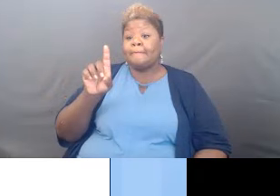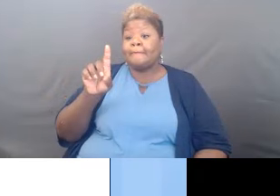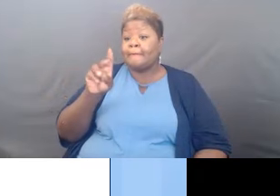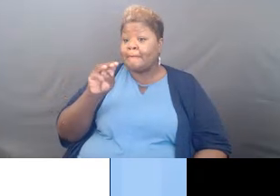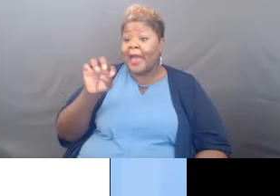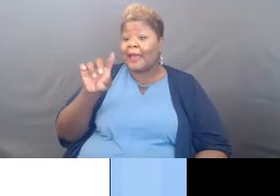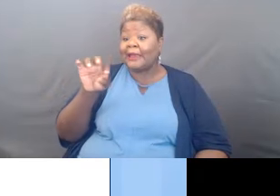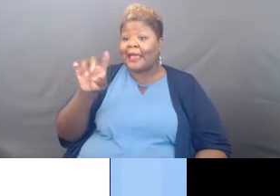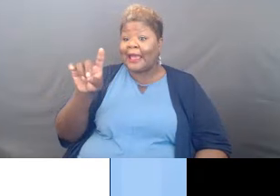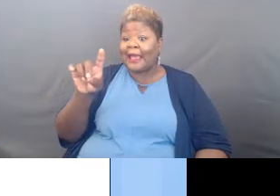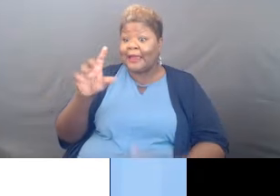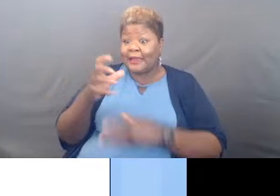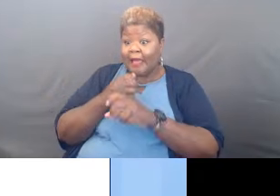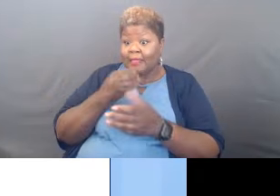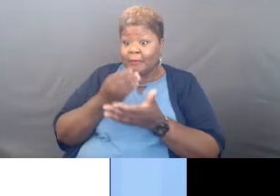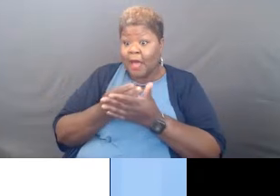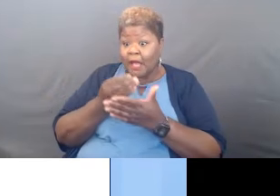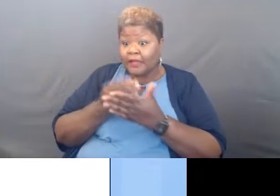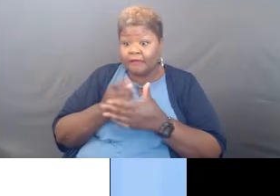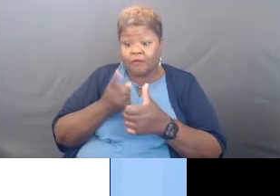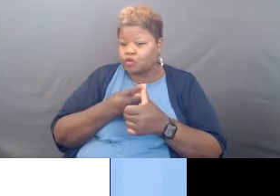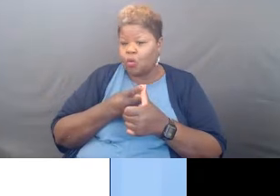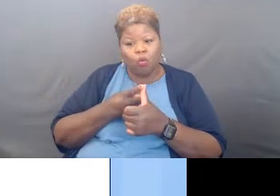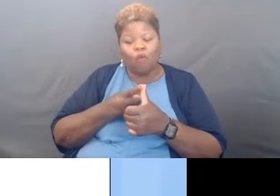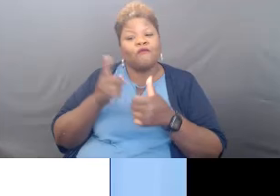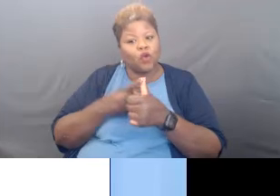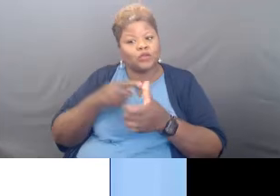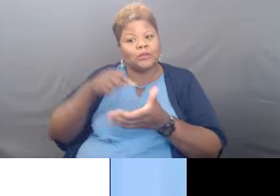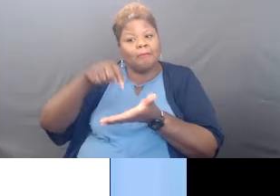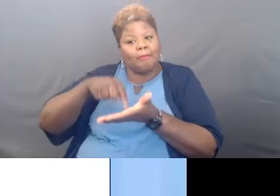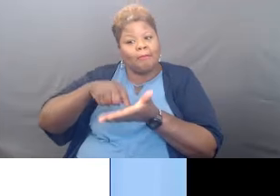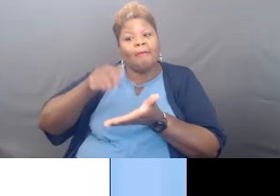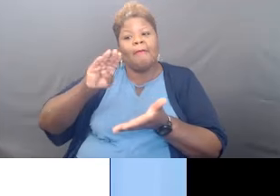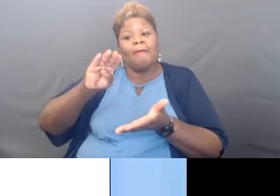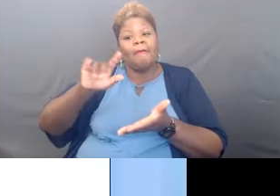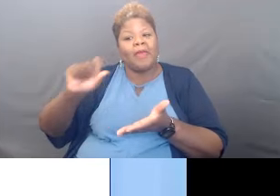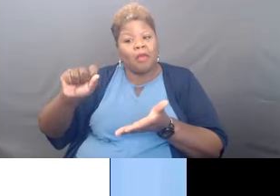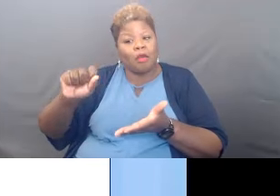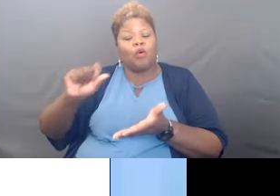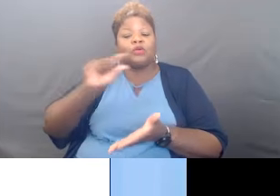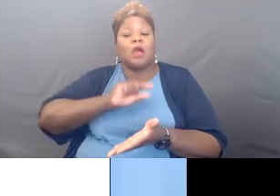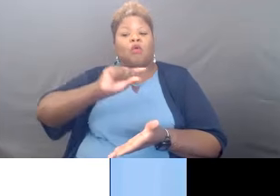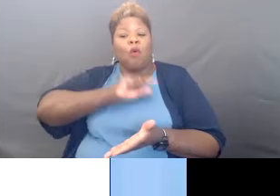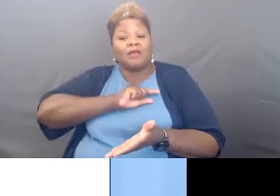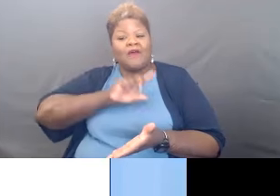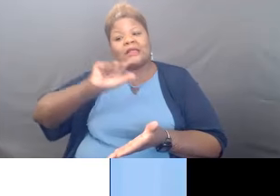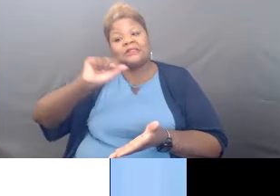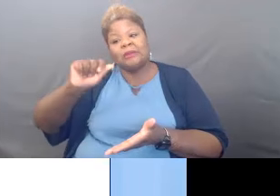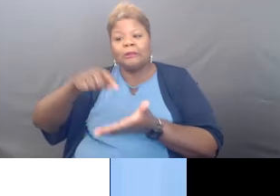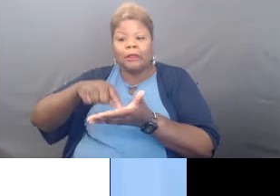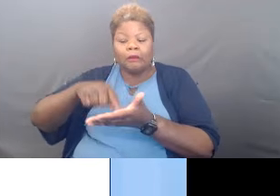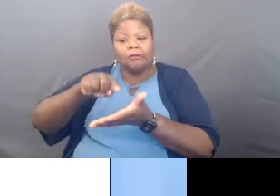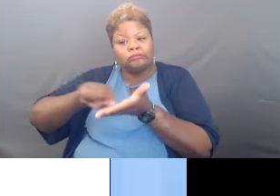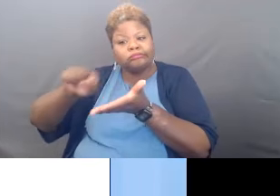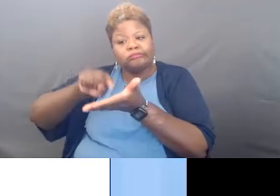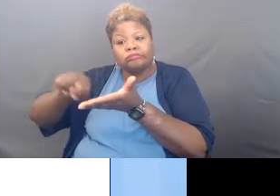apple. The estate can first pay for outstanding bills and qualified disability expenses. It can also pay